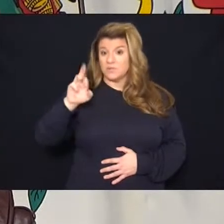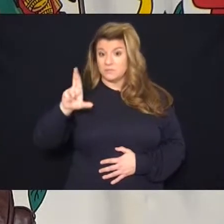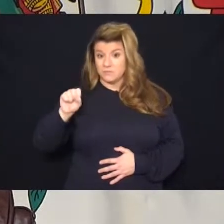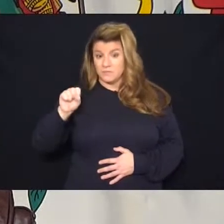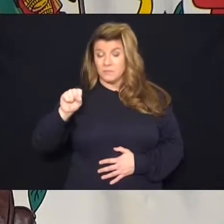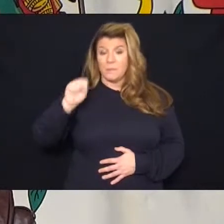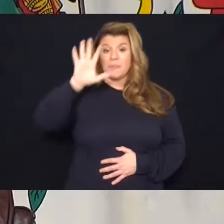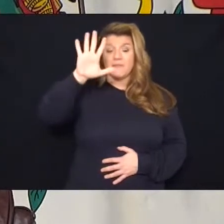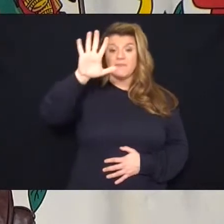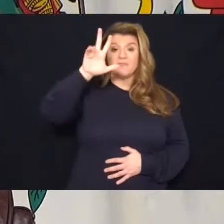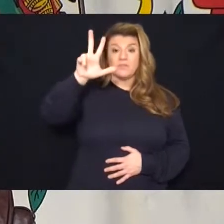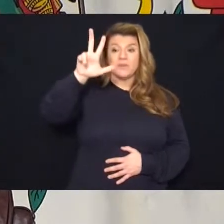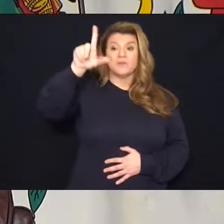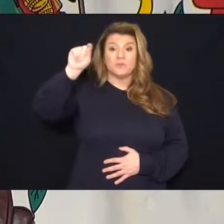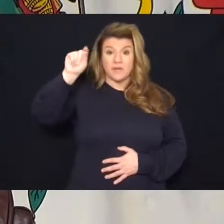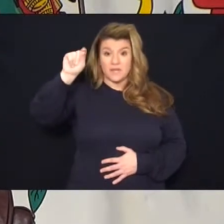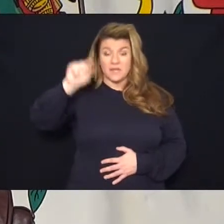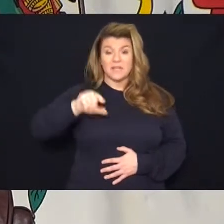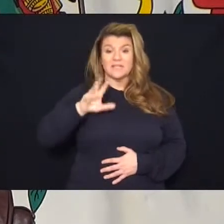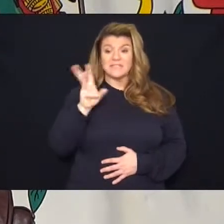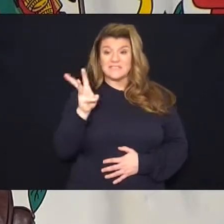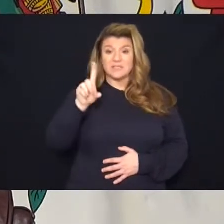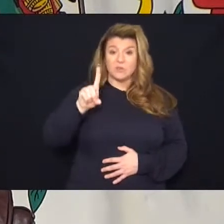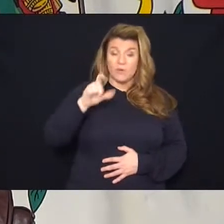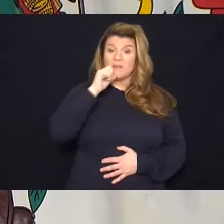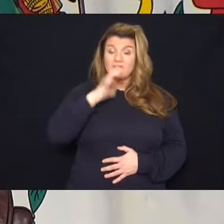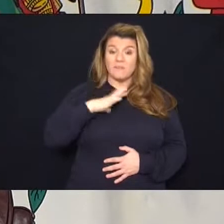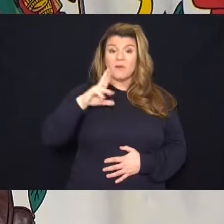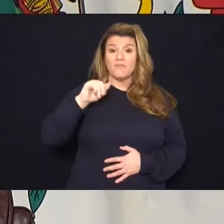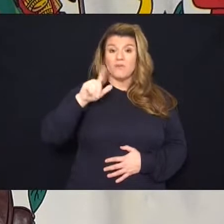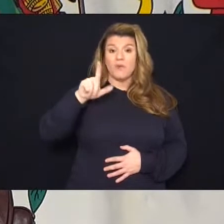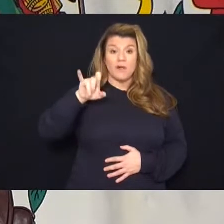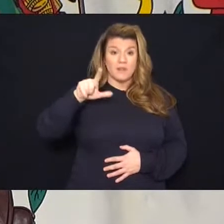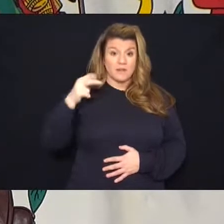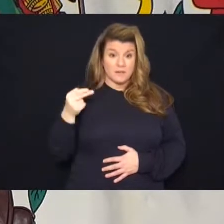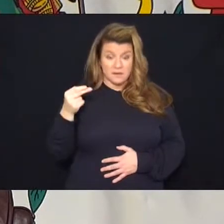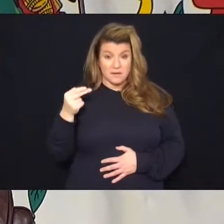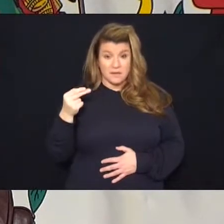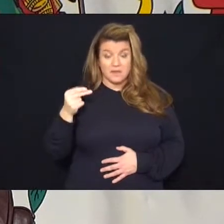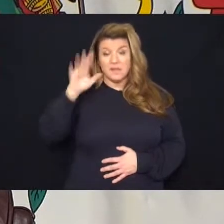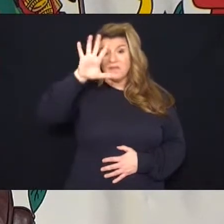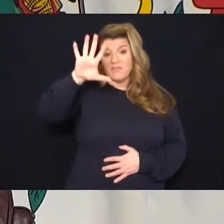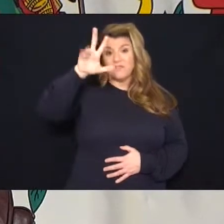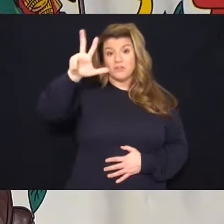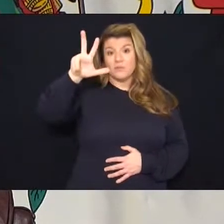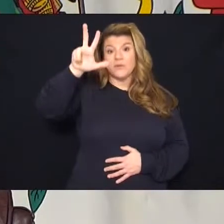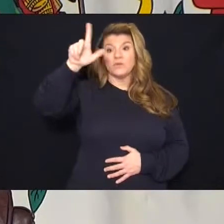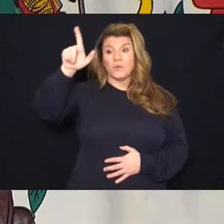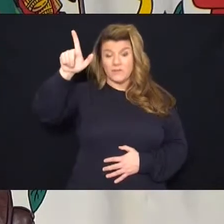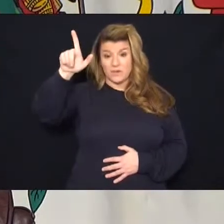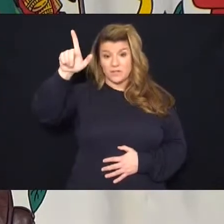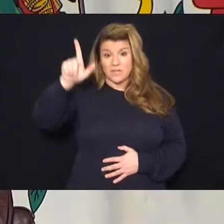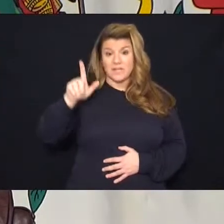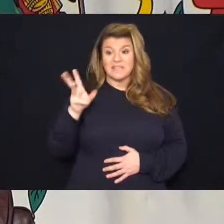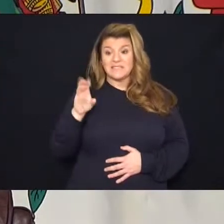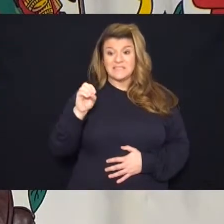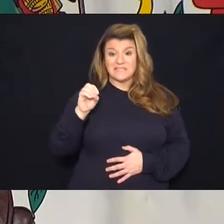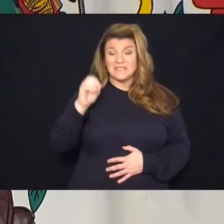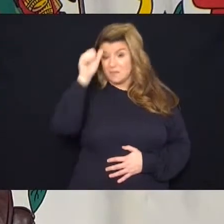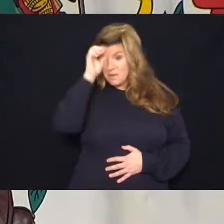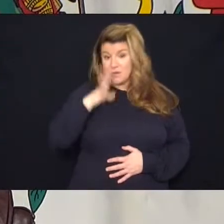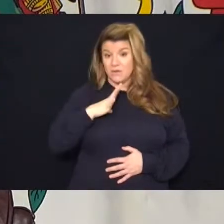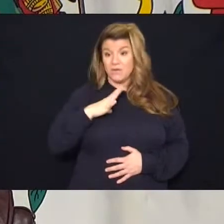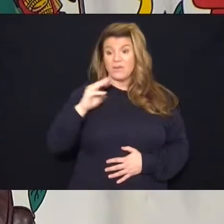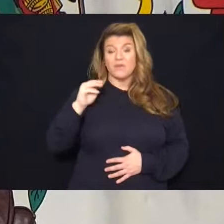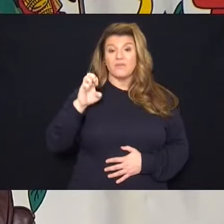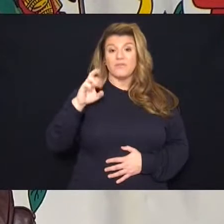The 5,320th death, a 61-year-old female from Raleigh County. The 5,321st death, a 60-year-old male